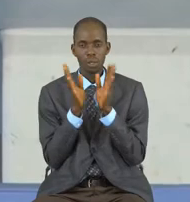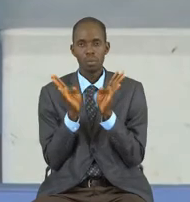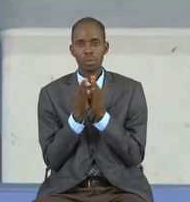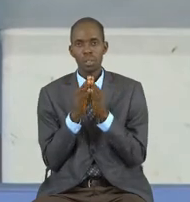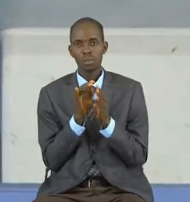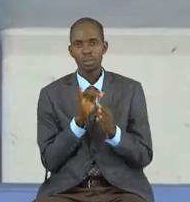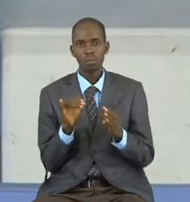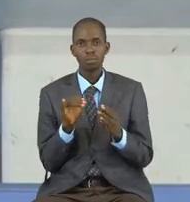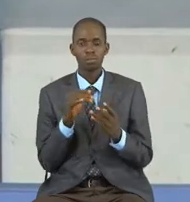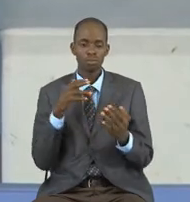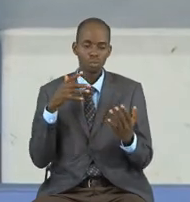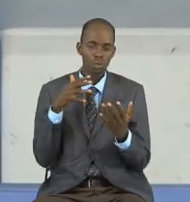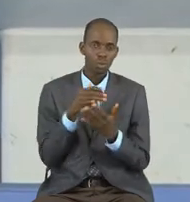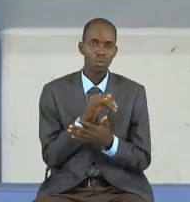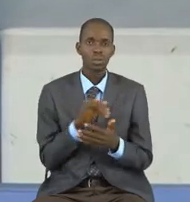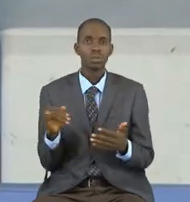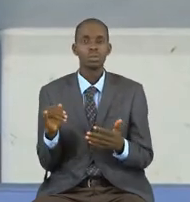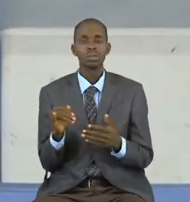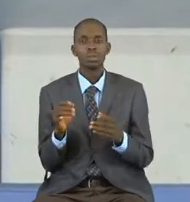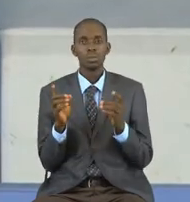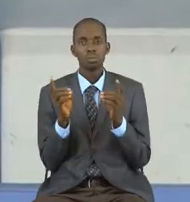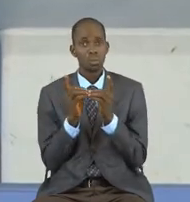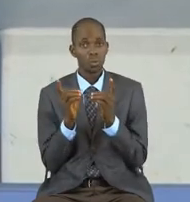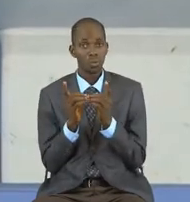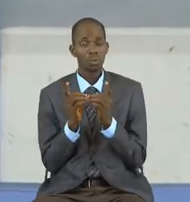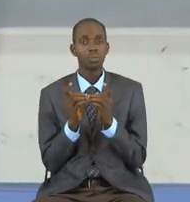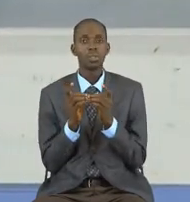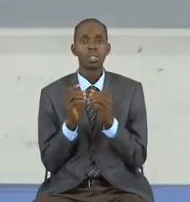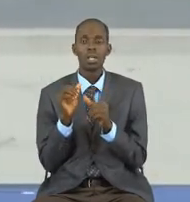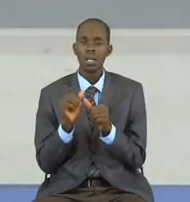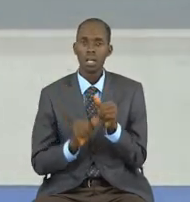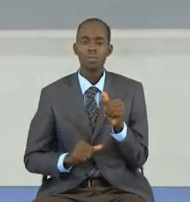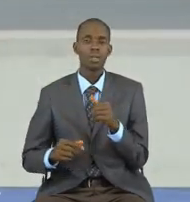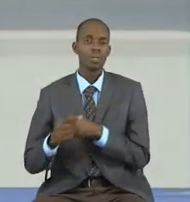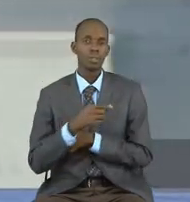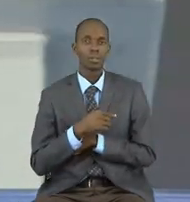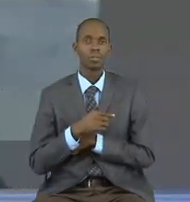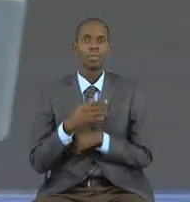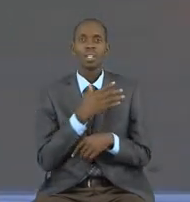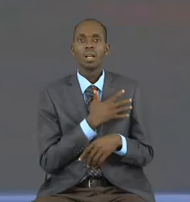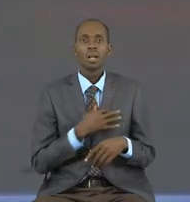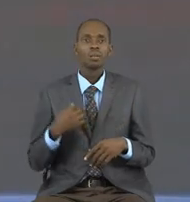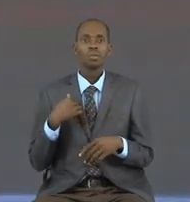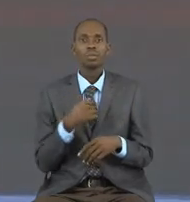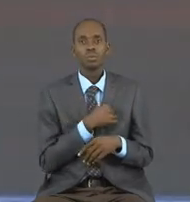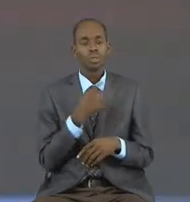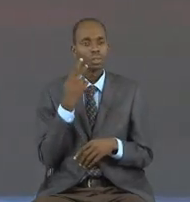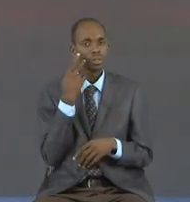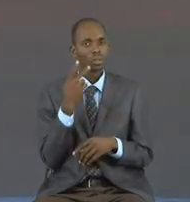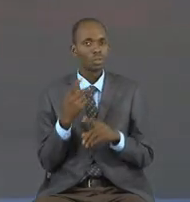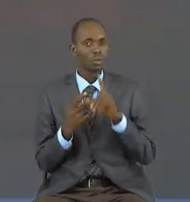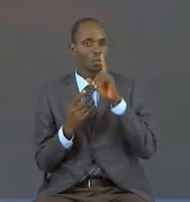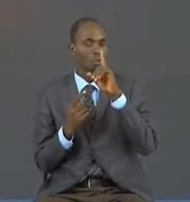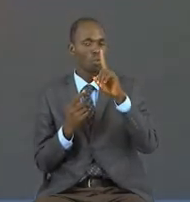study, devotion, everything, and we see soul, one soul